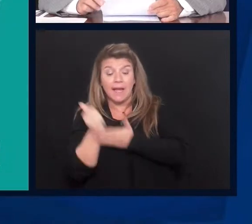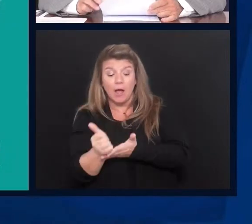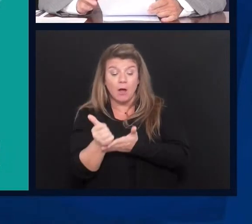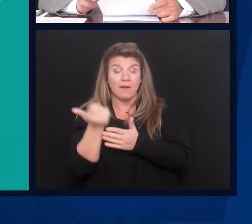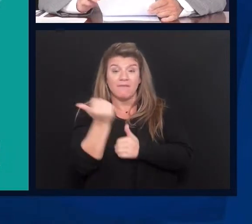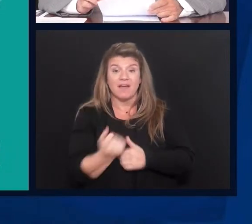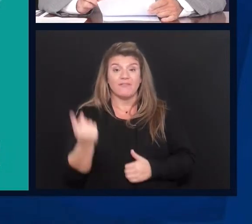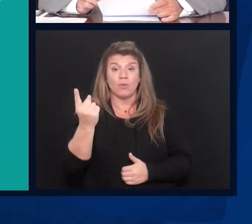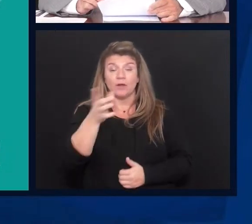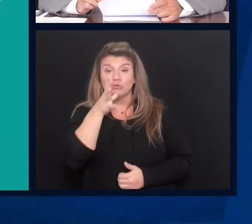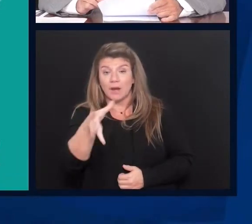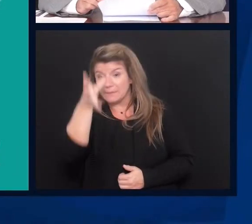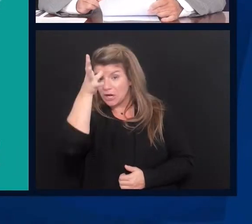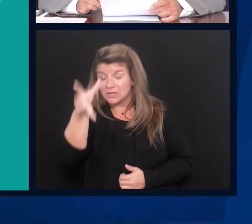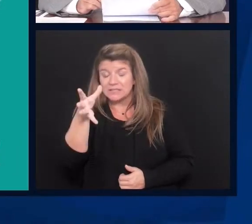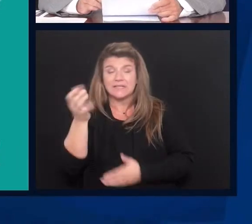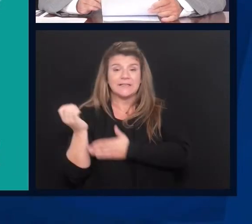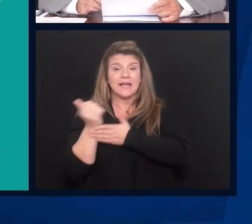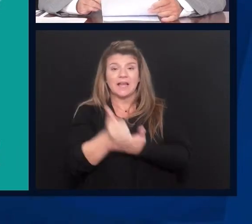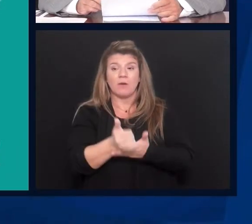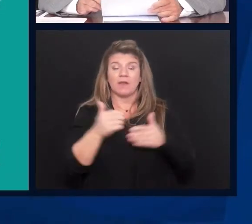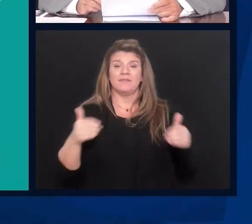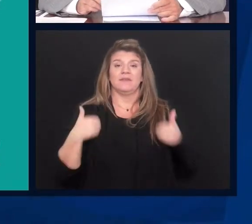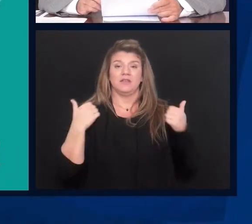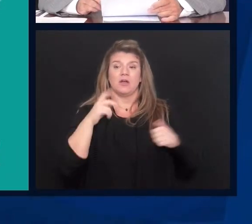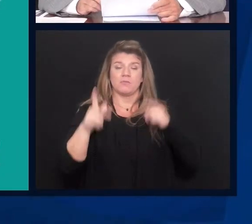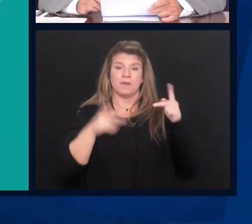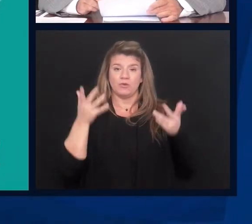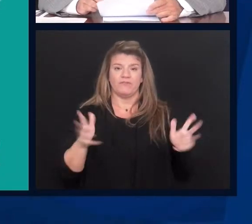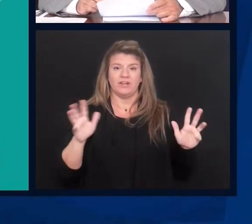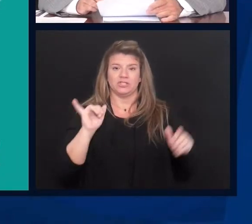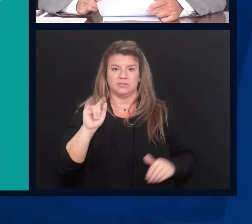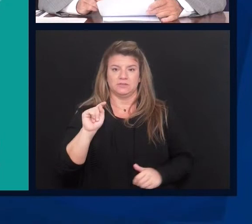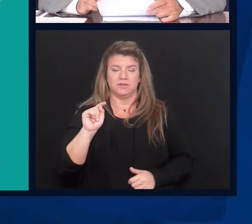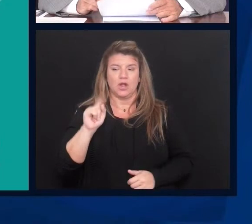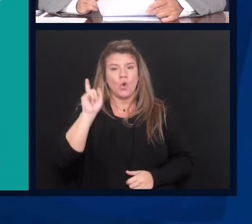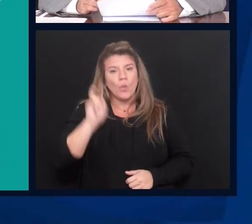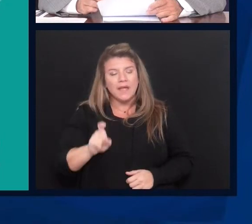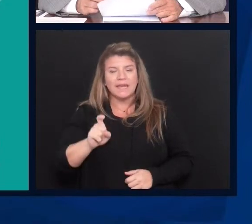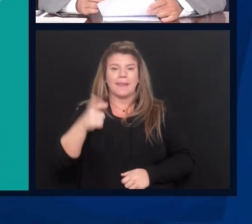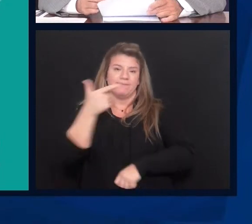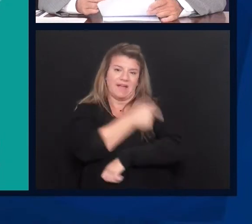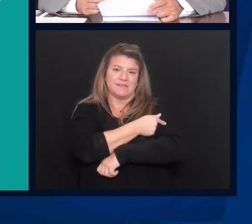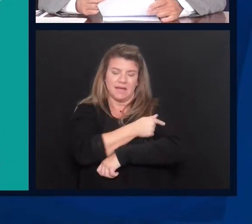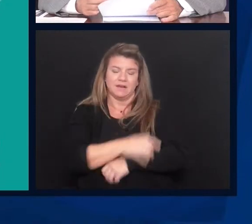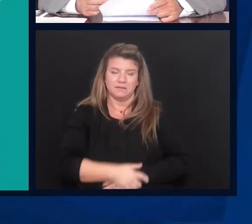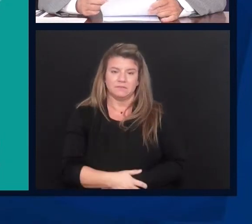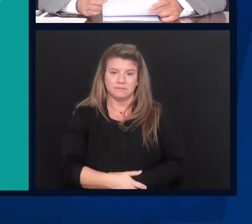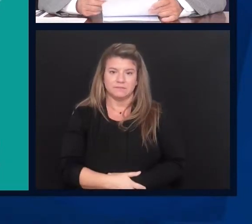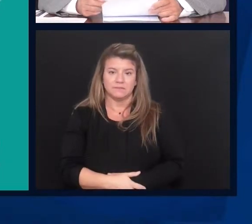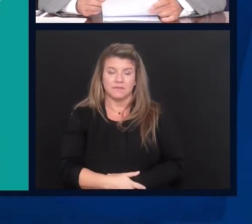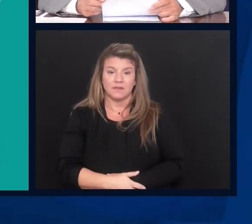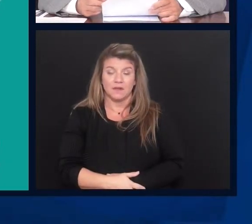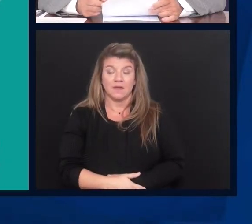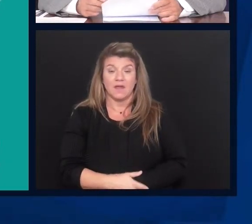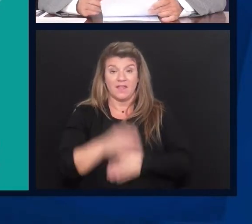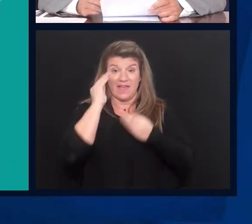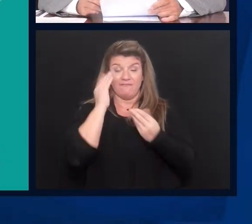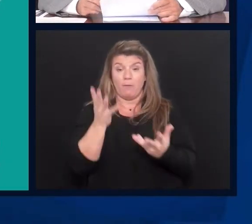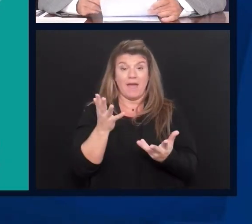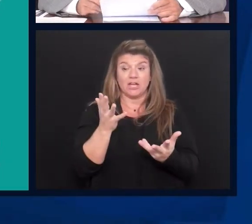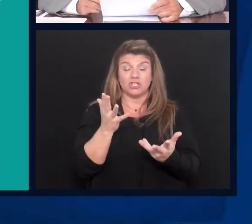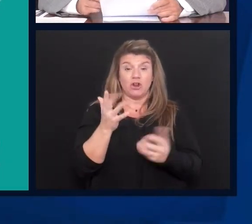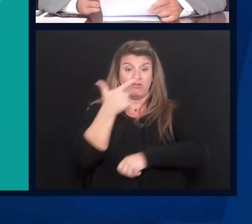those grandparents and everything to get the young people across the finish line. We need them vaccinated. You know, all the info on